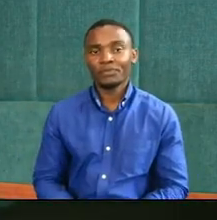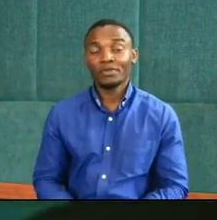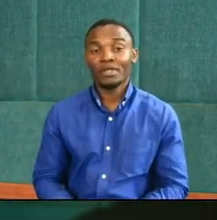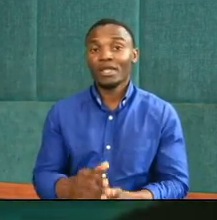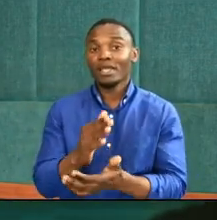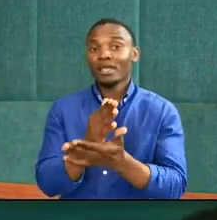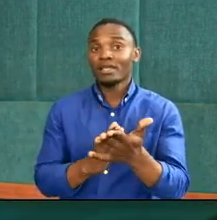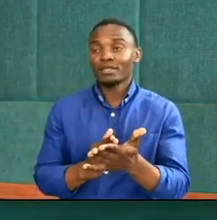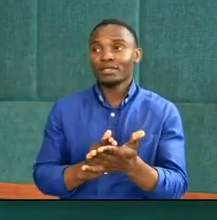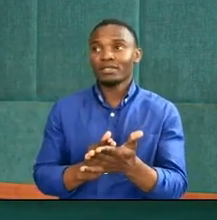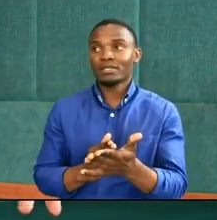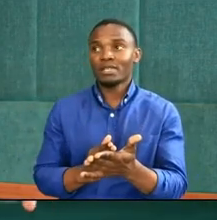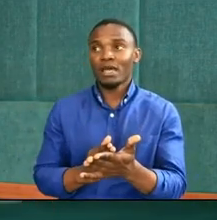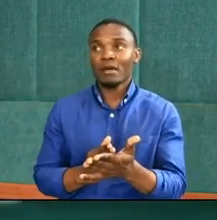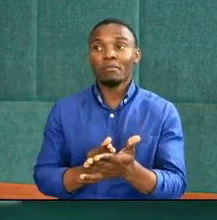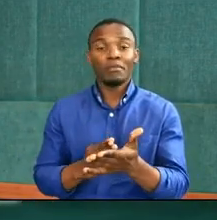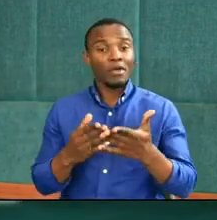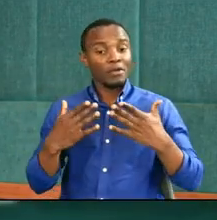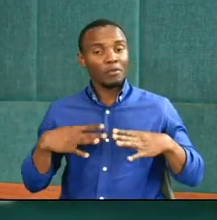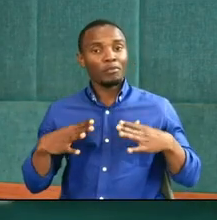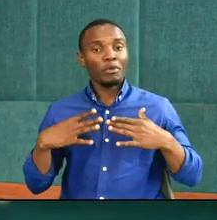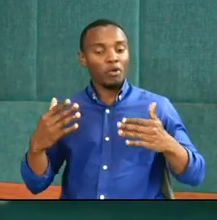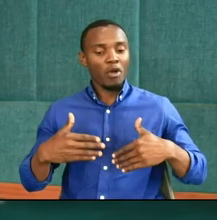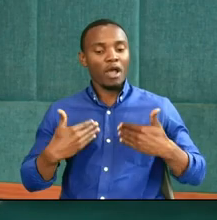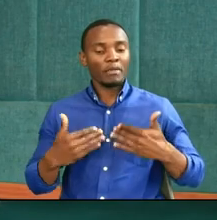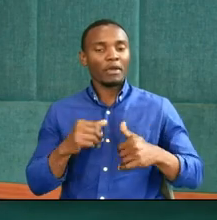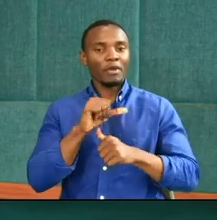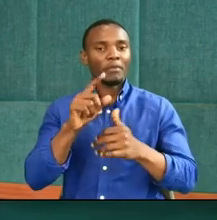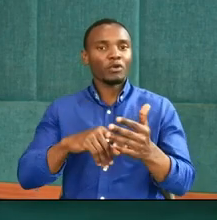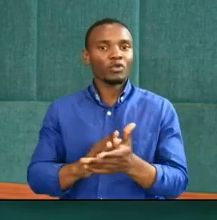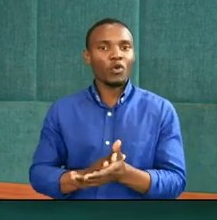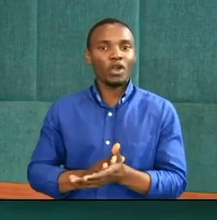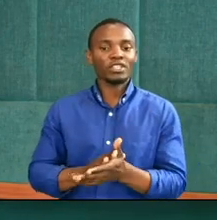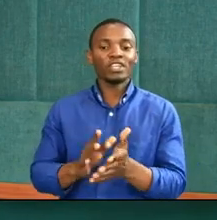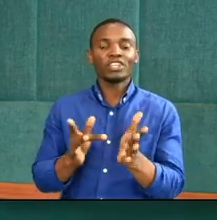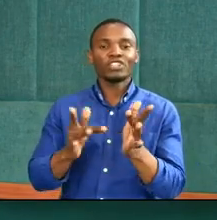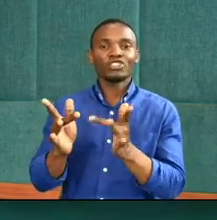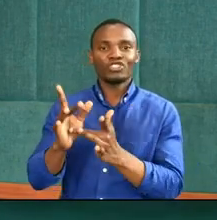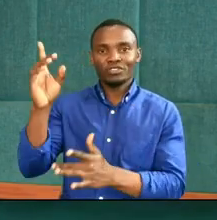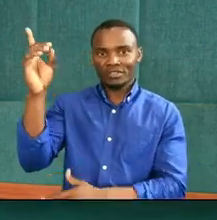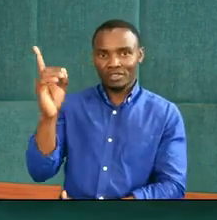Some of our brethren are excited about the coming of Christ, which we ought to.